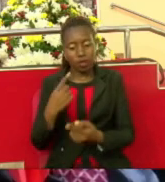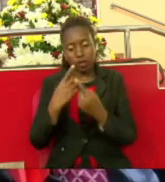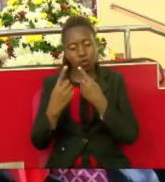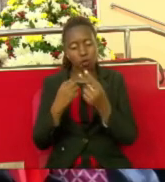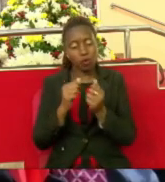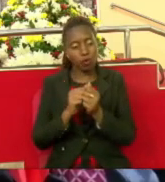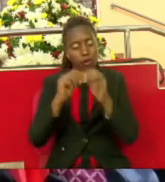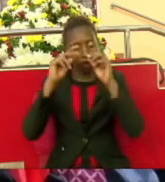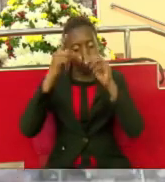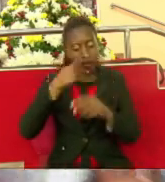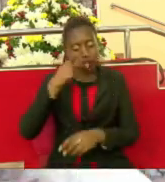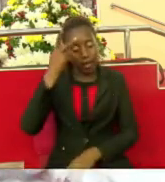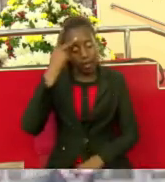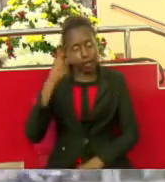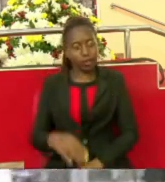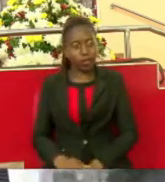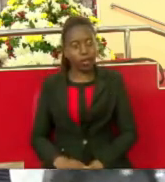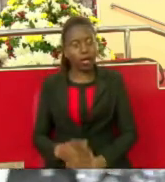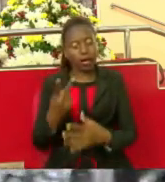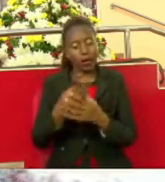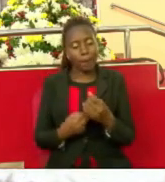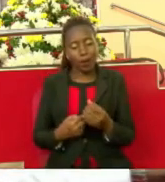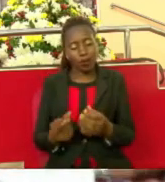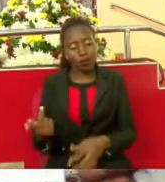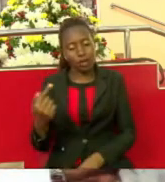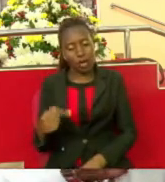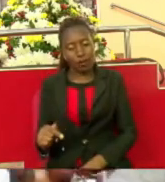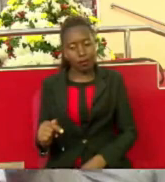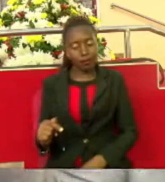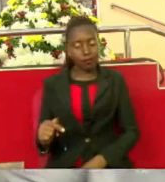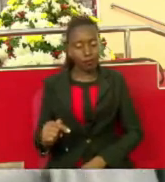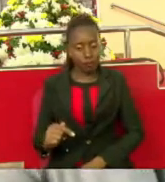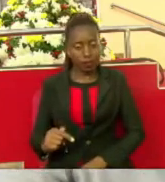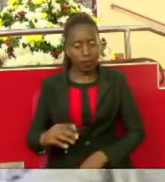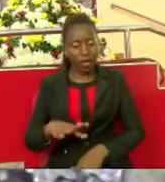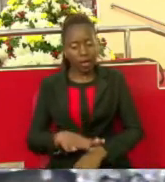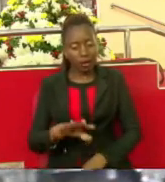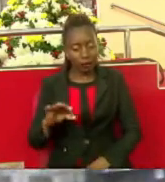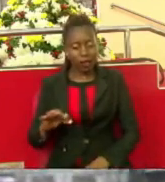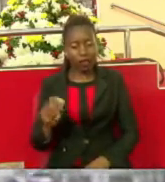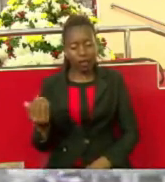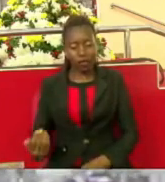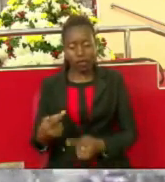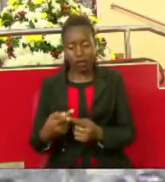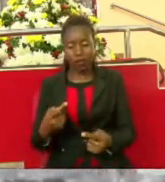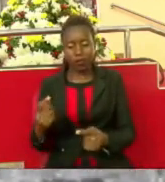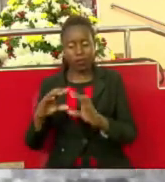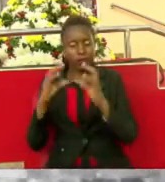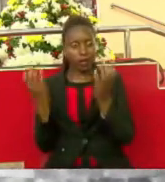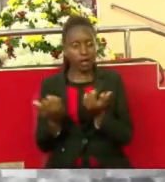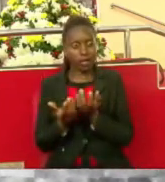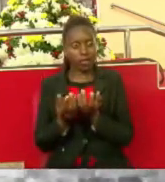parents, some of them would come and pull the child out of class. Wengine wangekuja na achukue mtoto kutoka darasani. Especially the